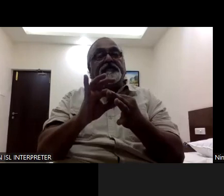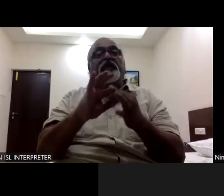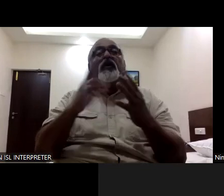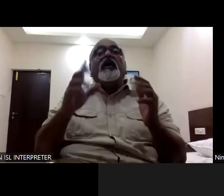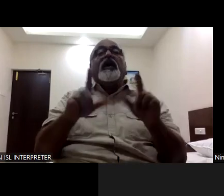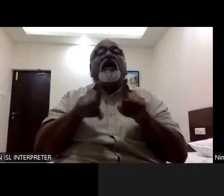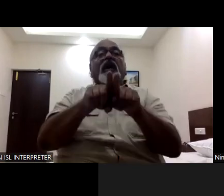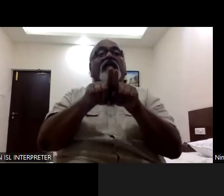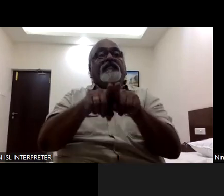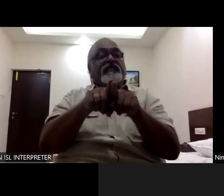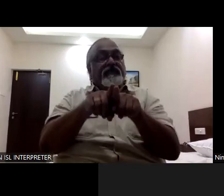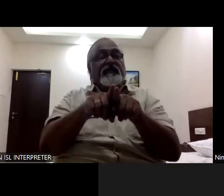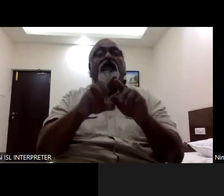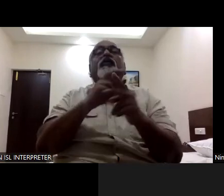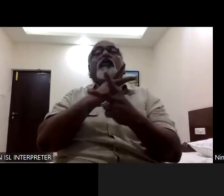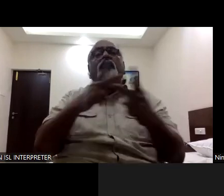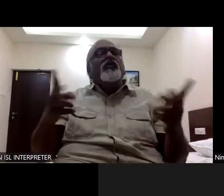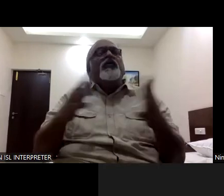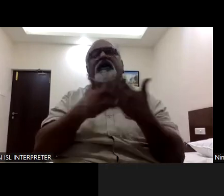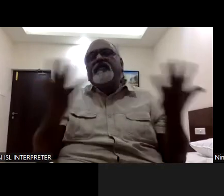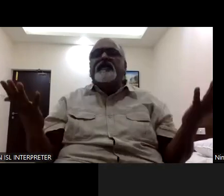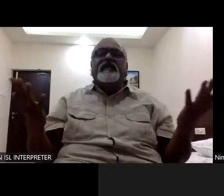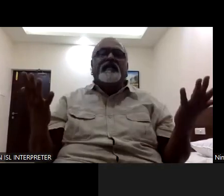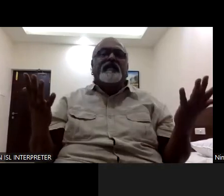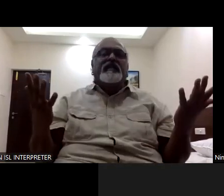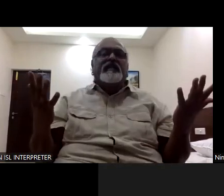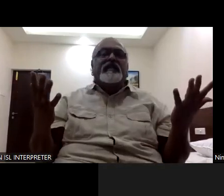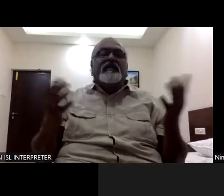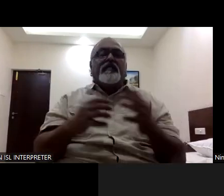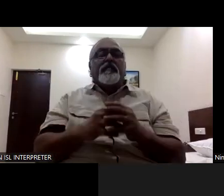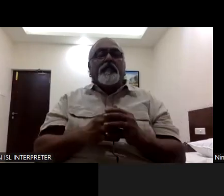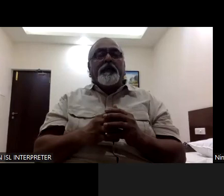or it's a friendship as a total core friendship, or